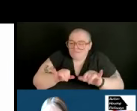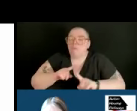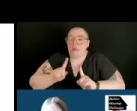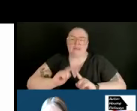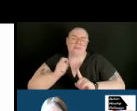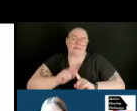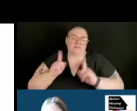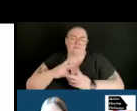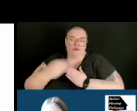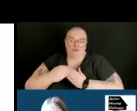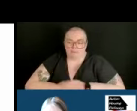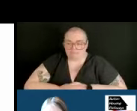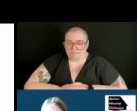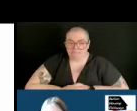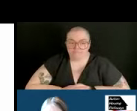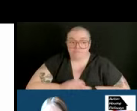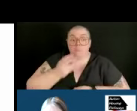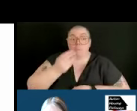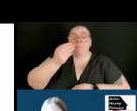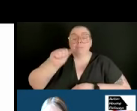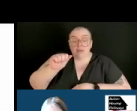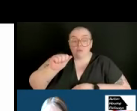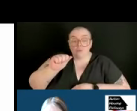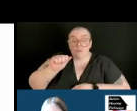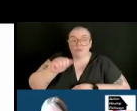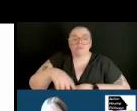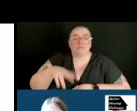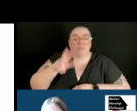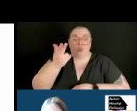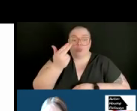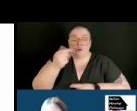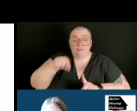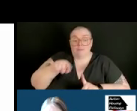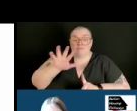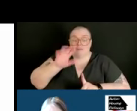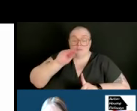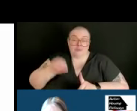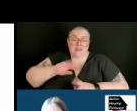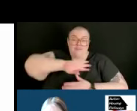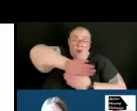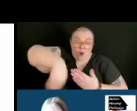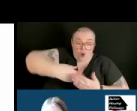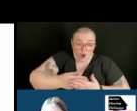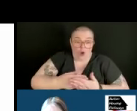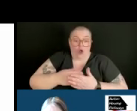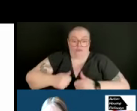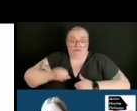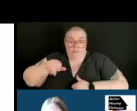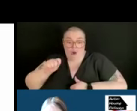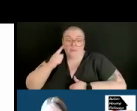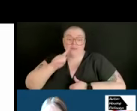In Massachusetts, 13.5% of all units in state elderly housing are set aside for adults with